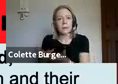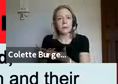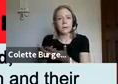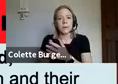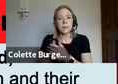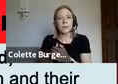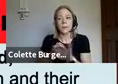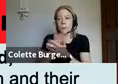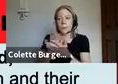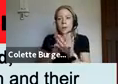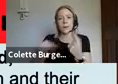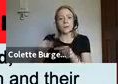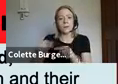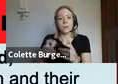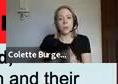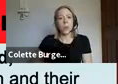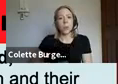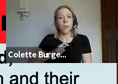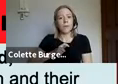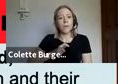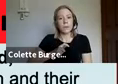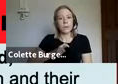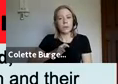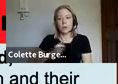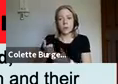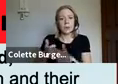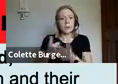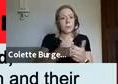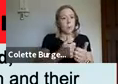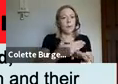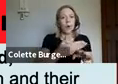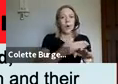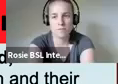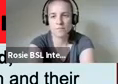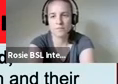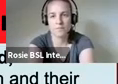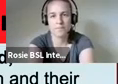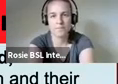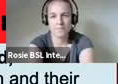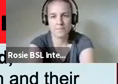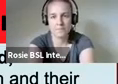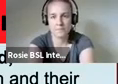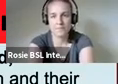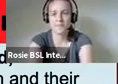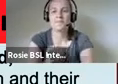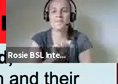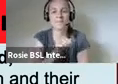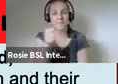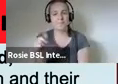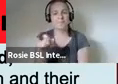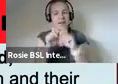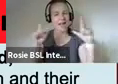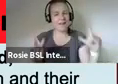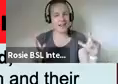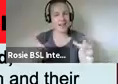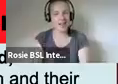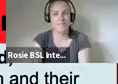more confident in terms of supporting early development for their children. May I have the next slide, please?